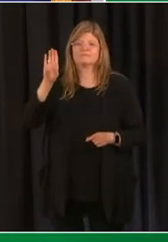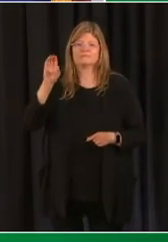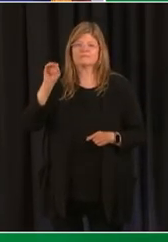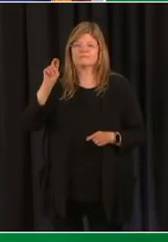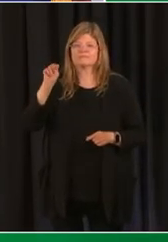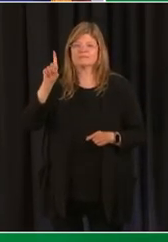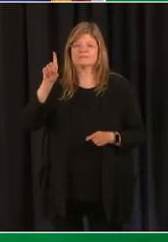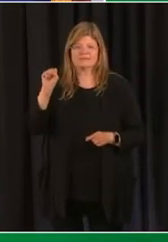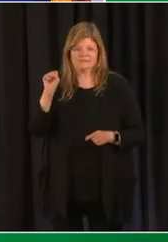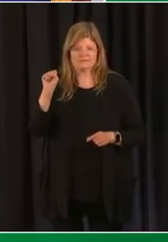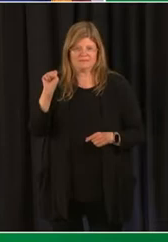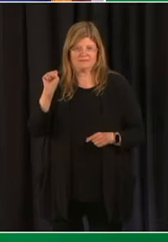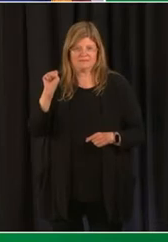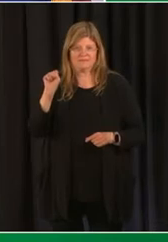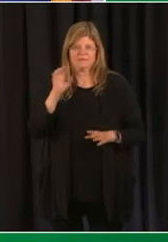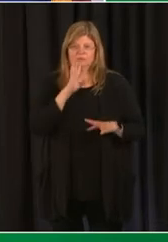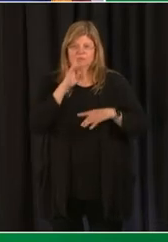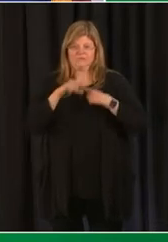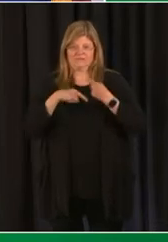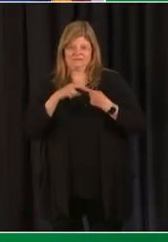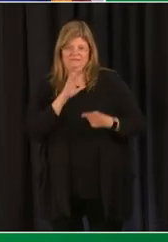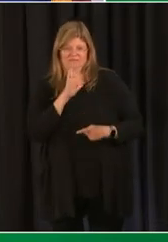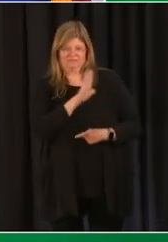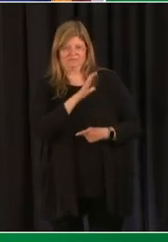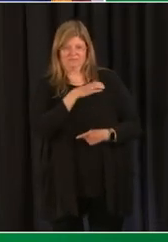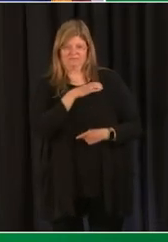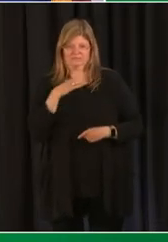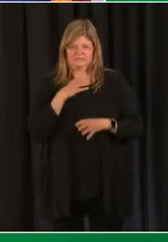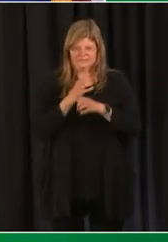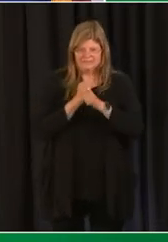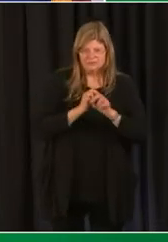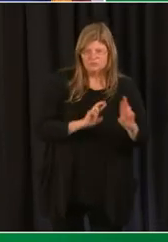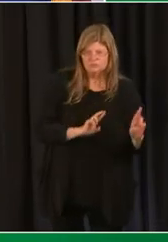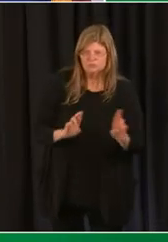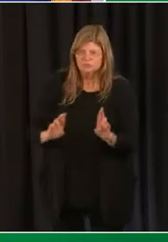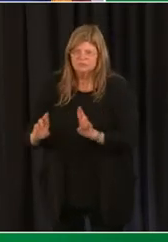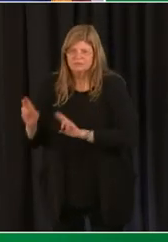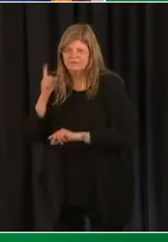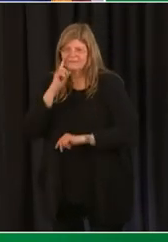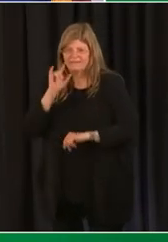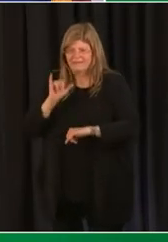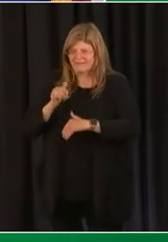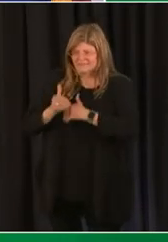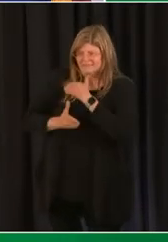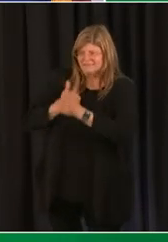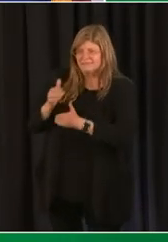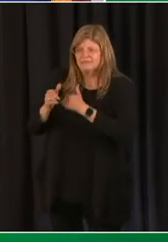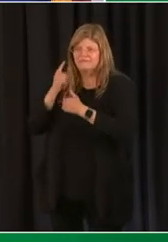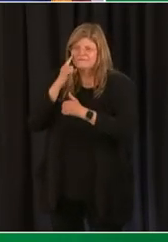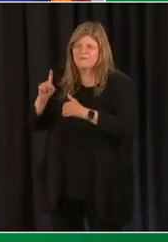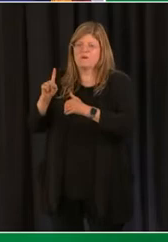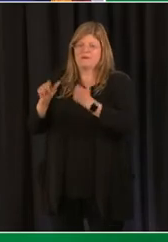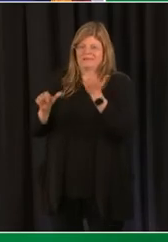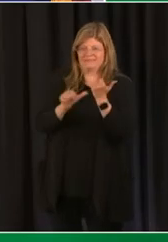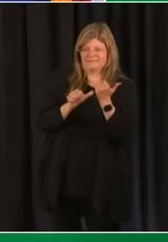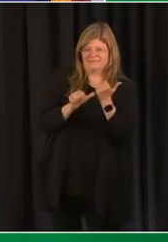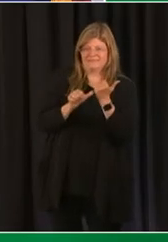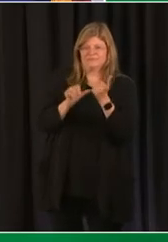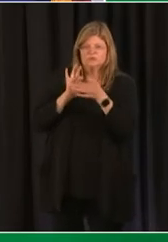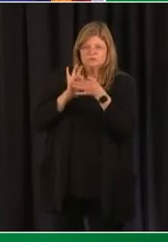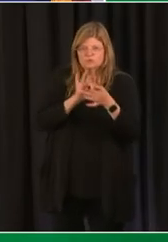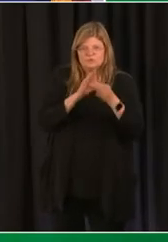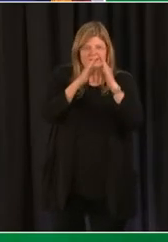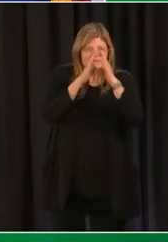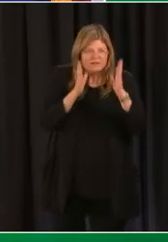she's been doing with her committee in order to get ready, or get residents ready for this assistance and for other